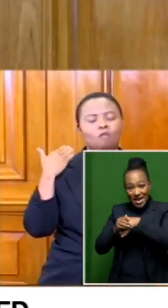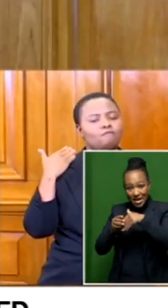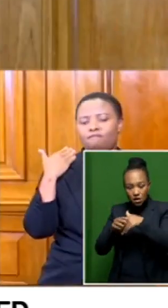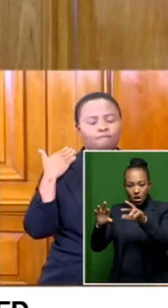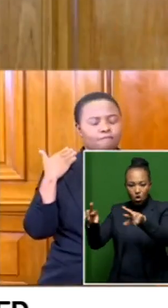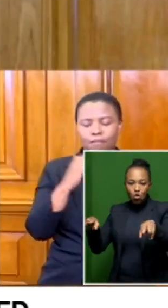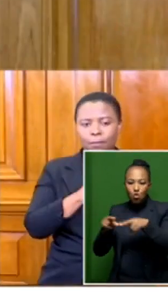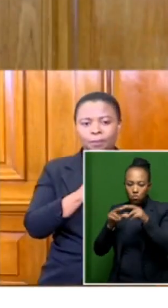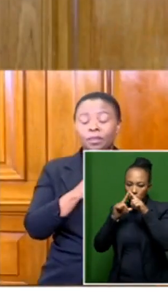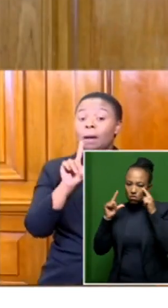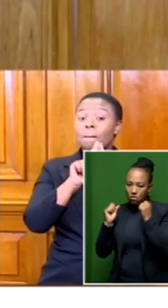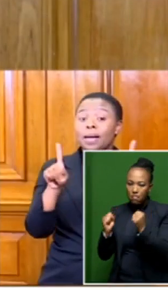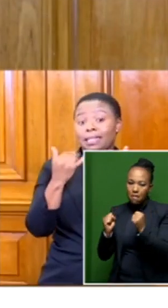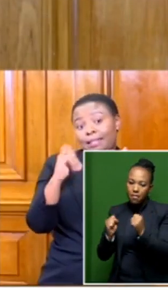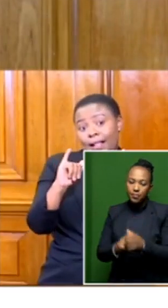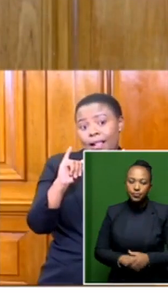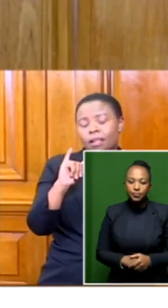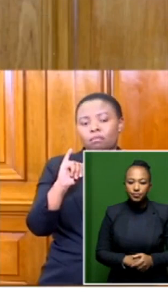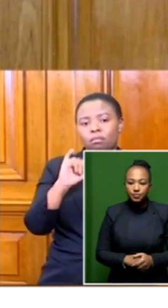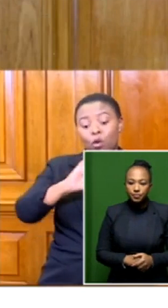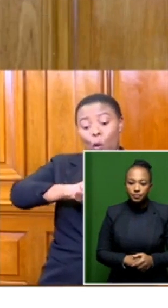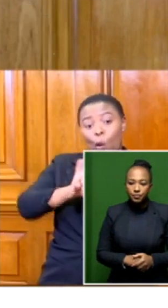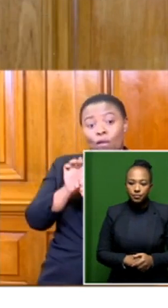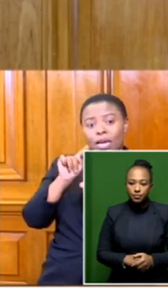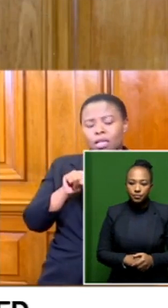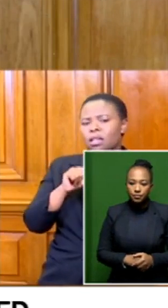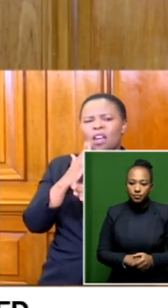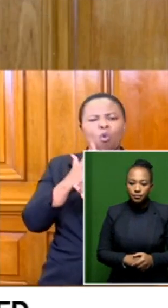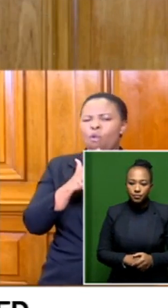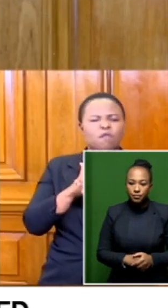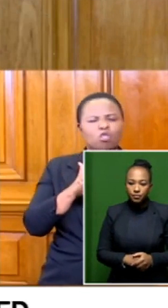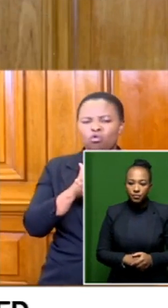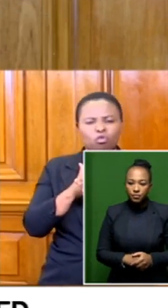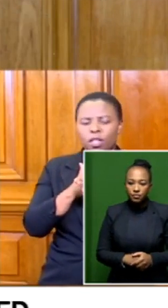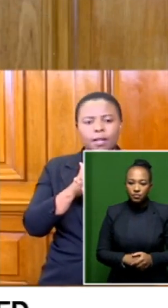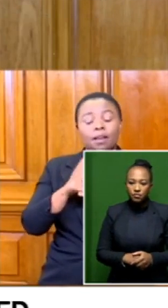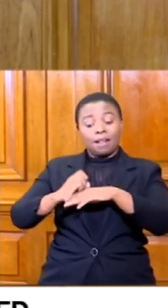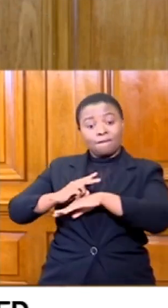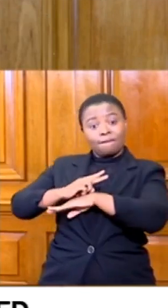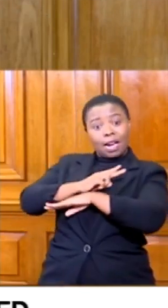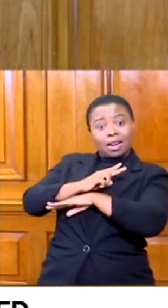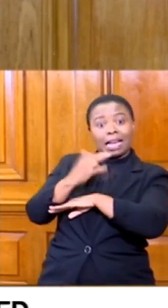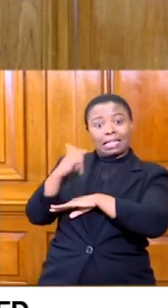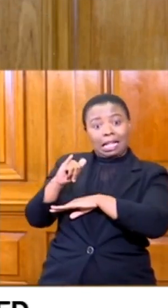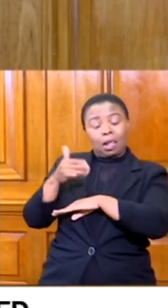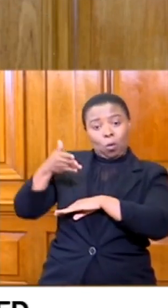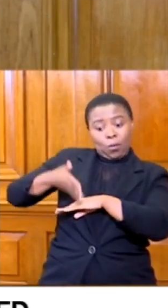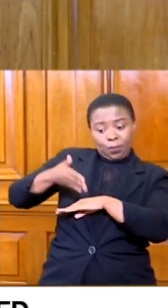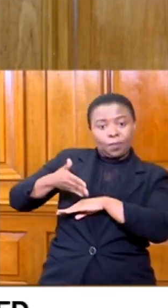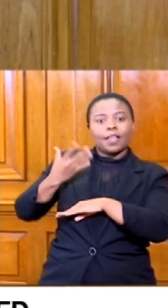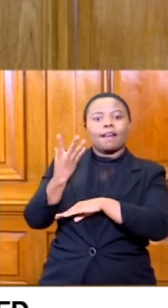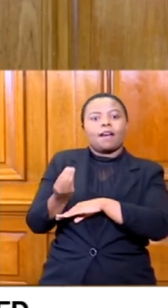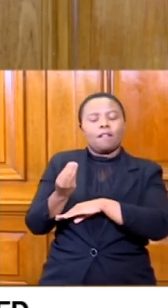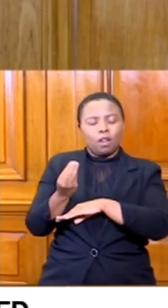the pandemic is not over, and while the virus remains amongst us, these conditions no